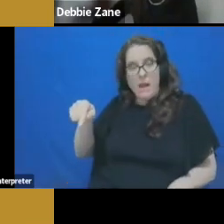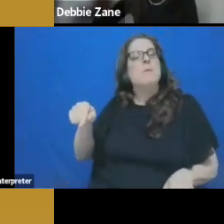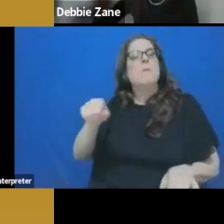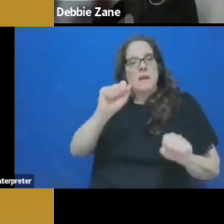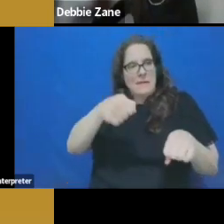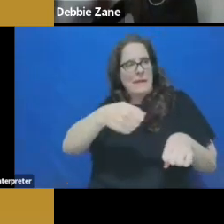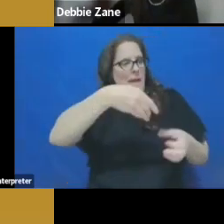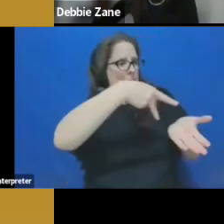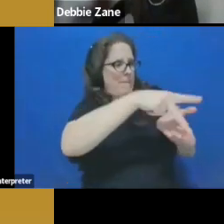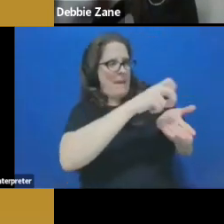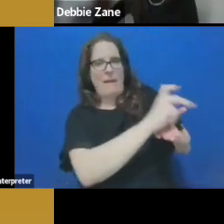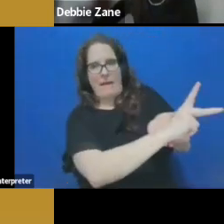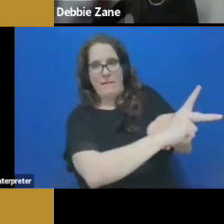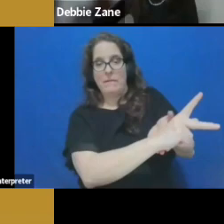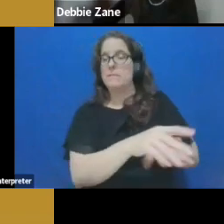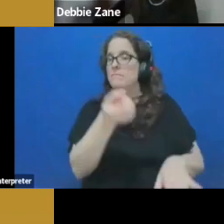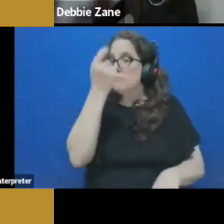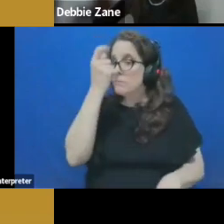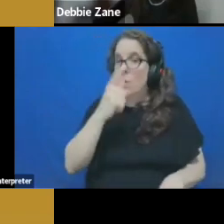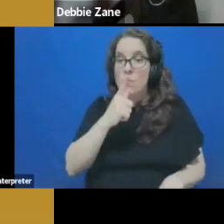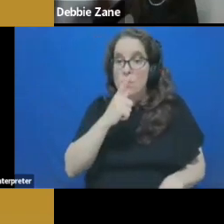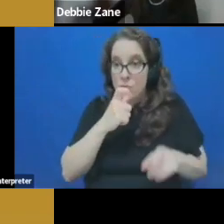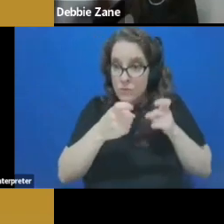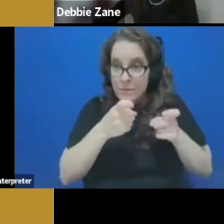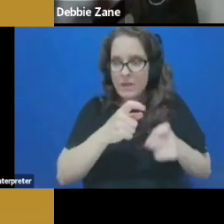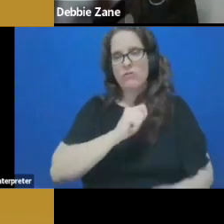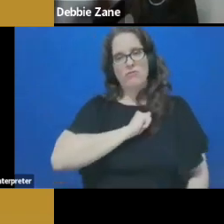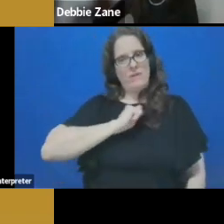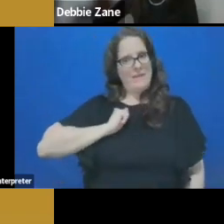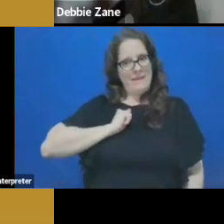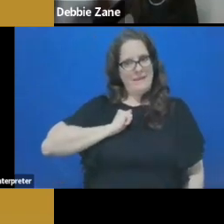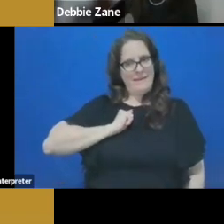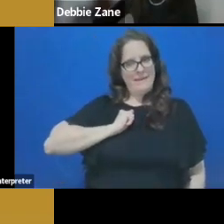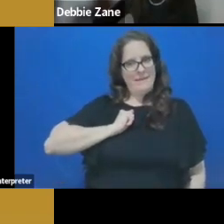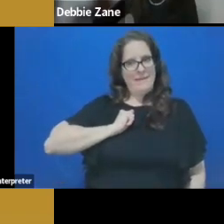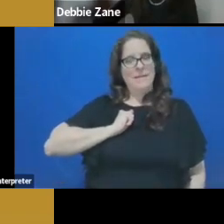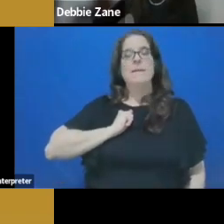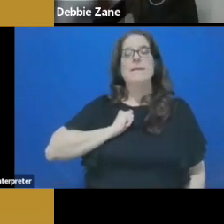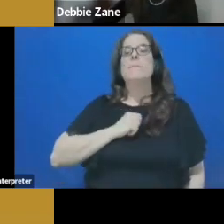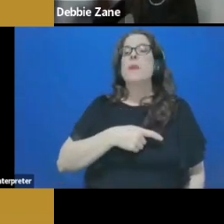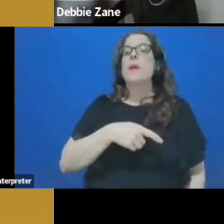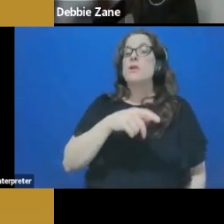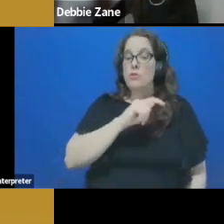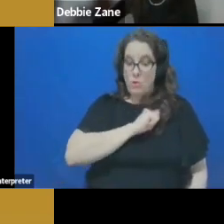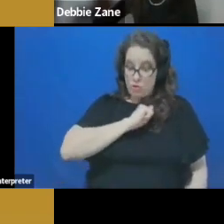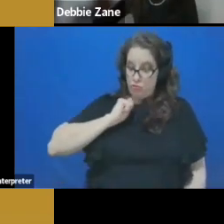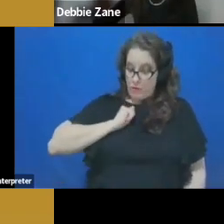The trustee can pay the provider, the caregiver, and bills directly from the trust.